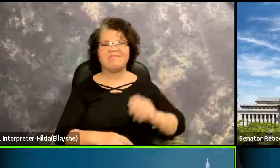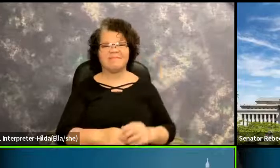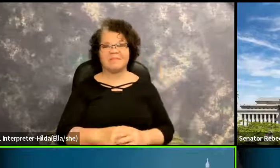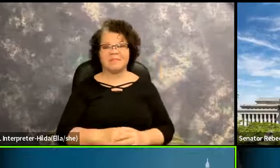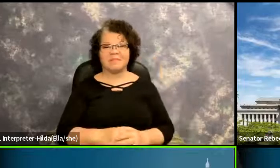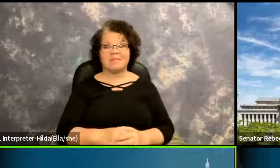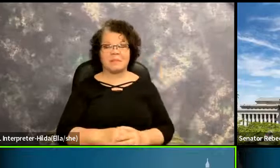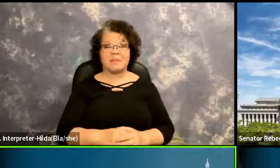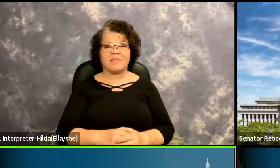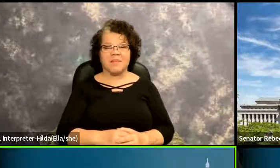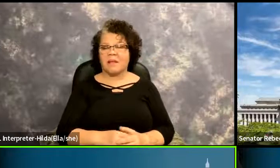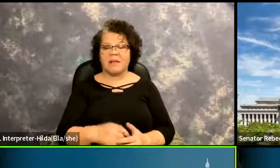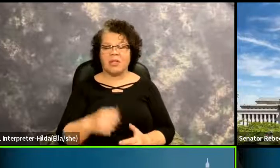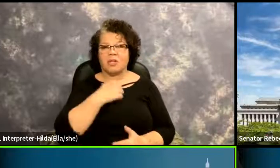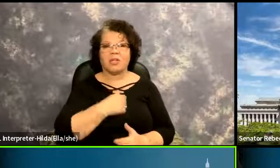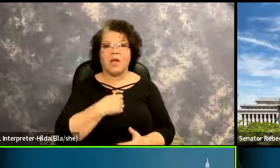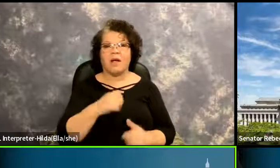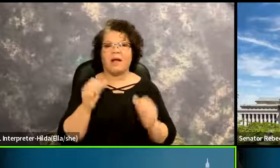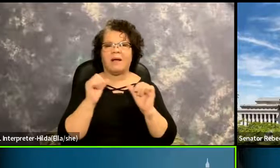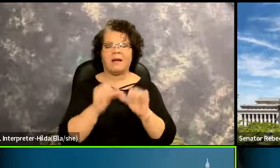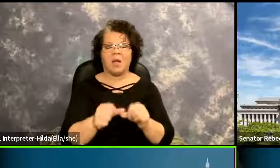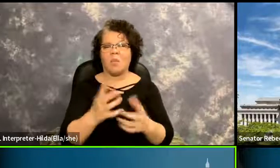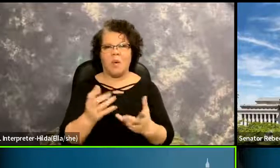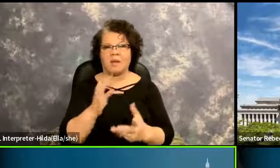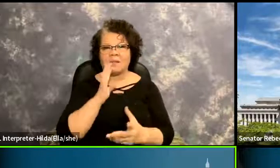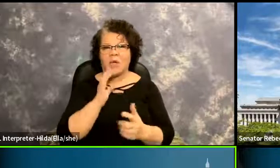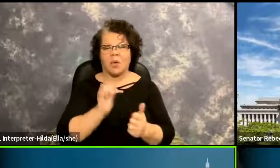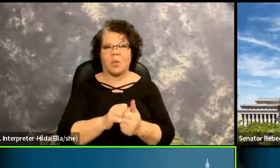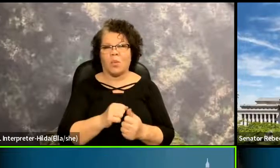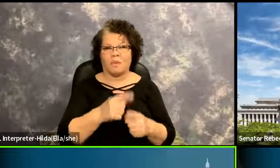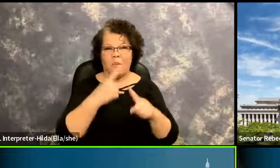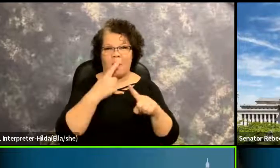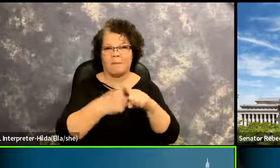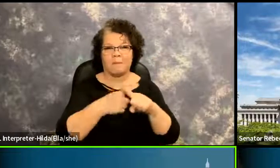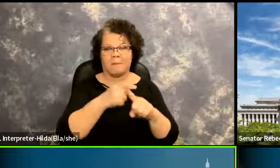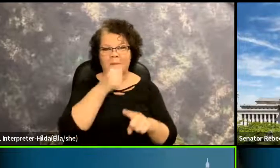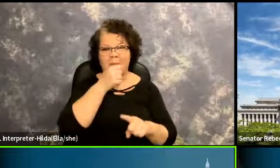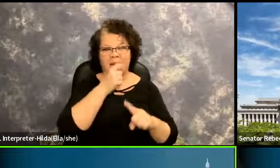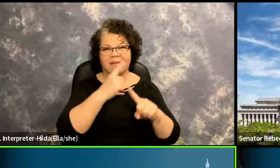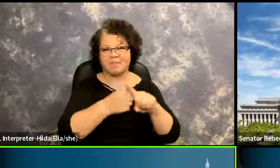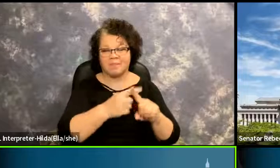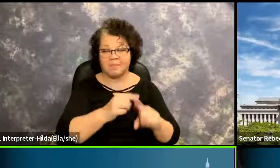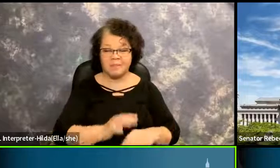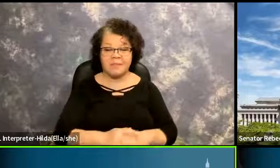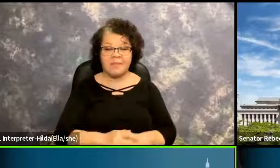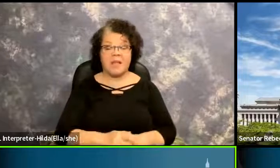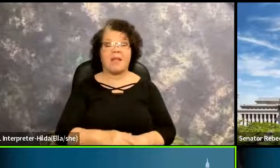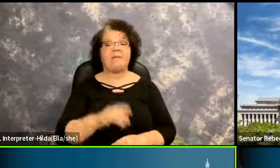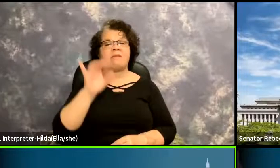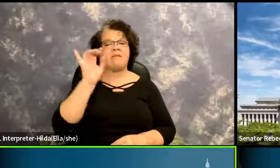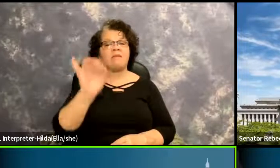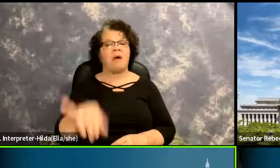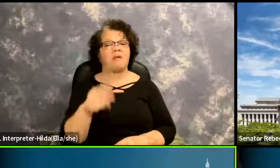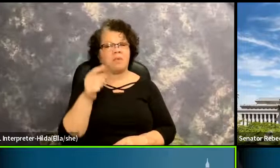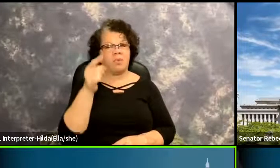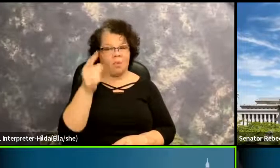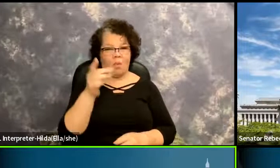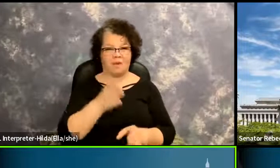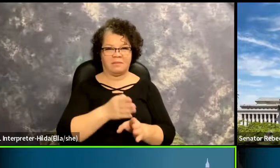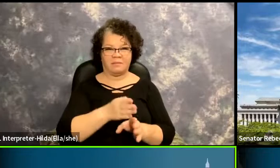Sorry, I keep wanting to talk with my mic turned off. So that is one area